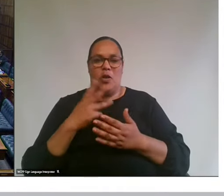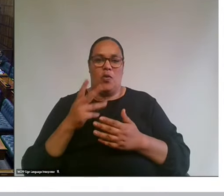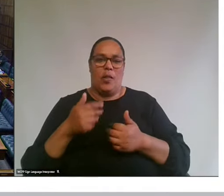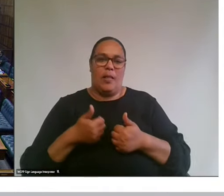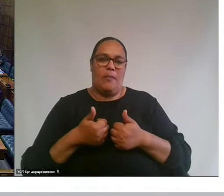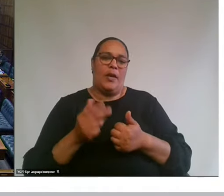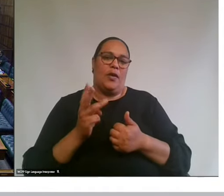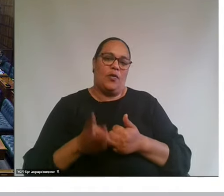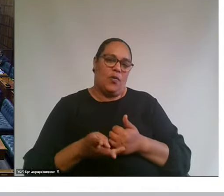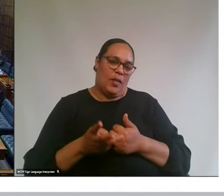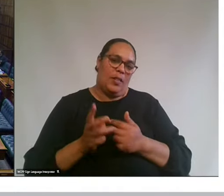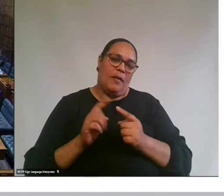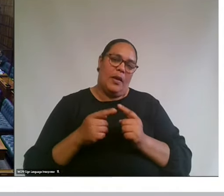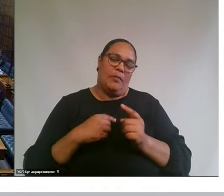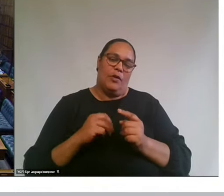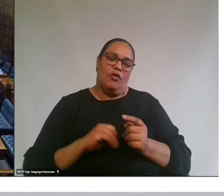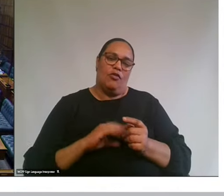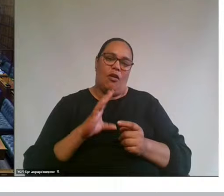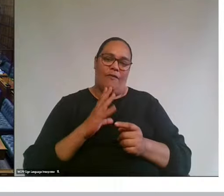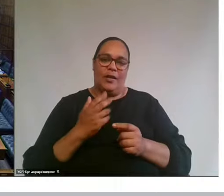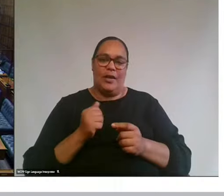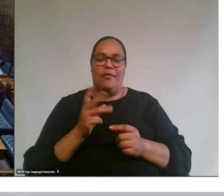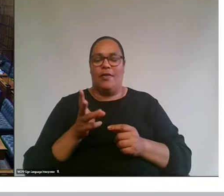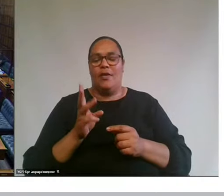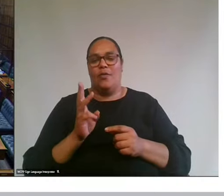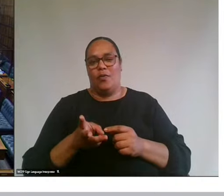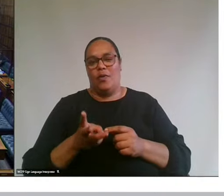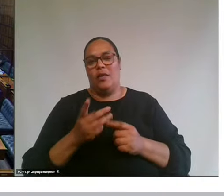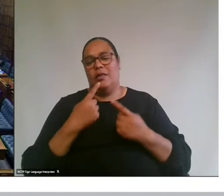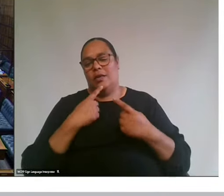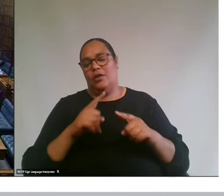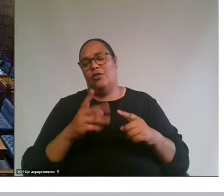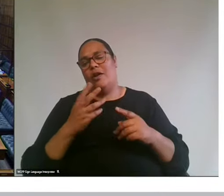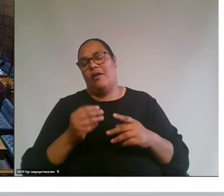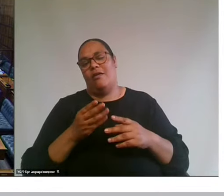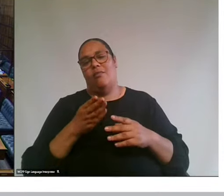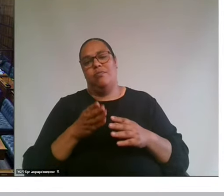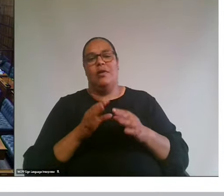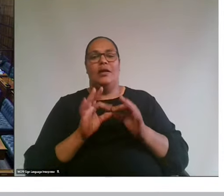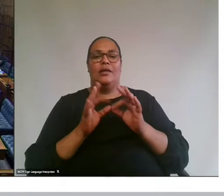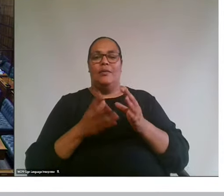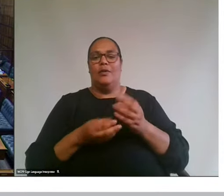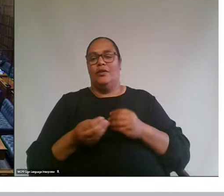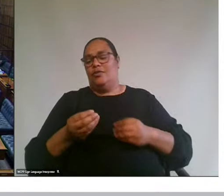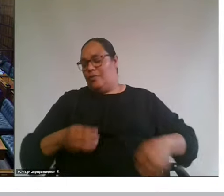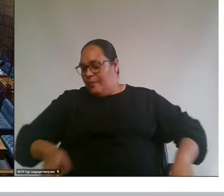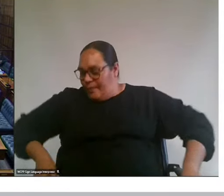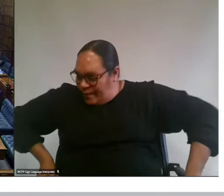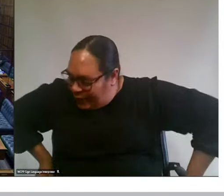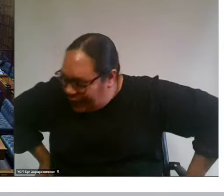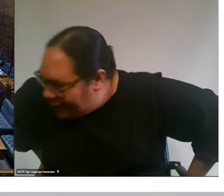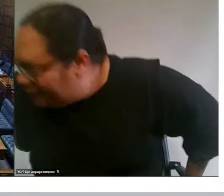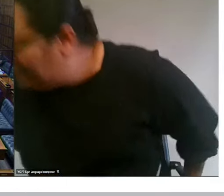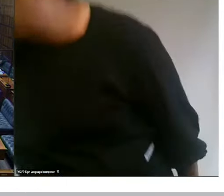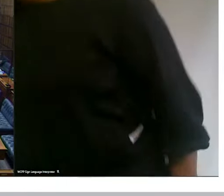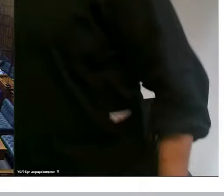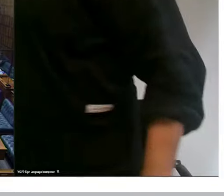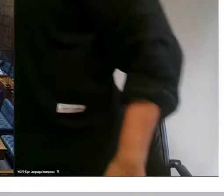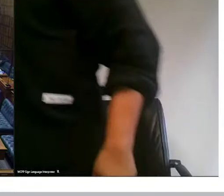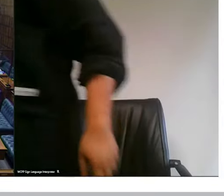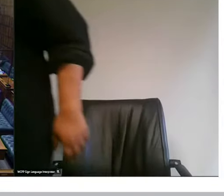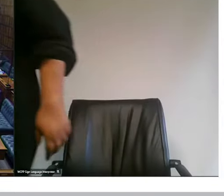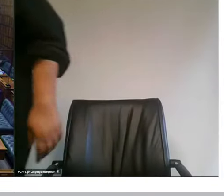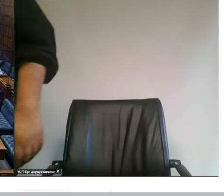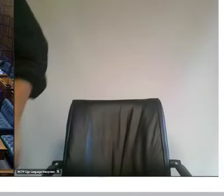to you on that but I'm quite confident that there were declaration that there were there were um orders um and probably those orders will